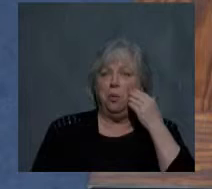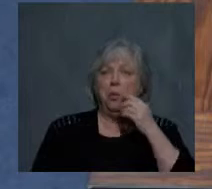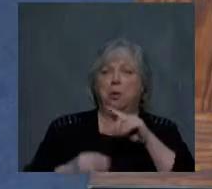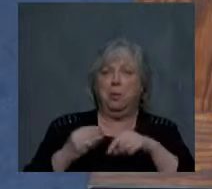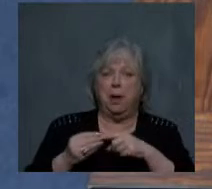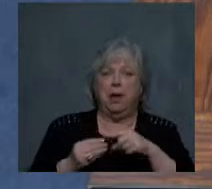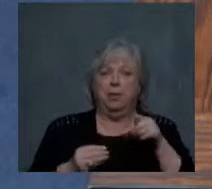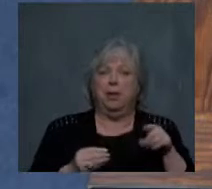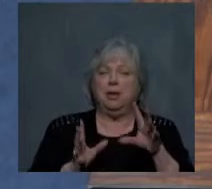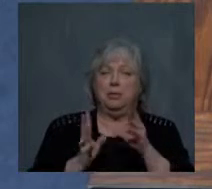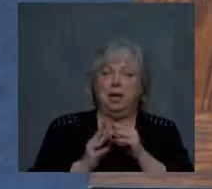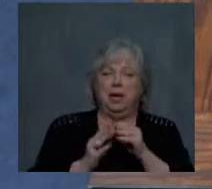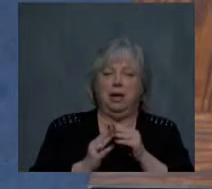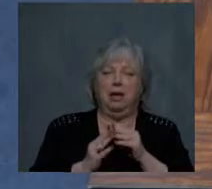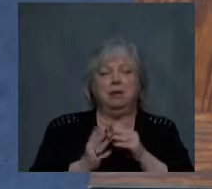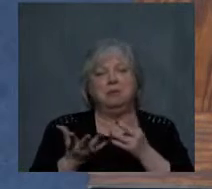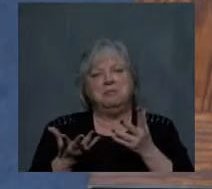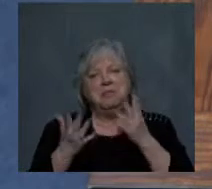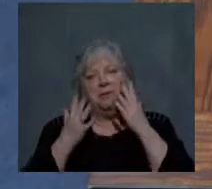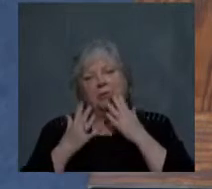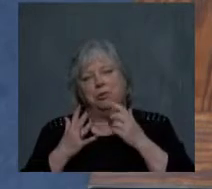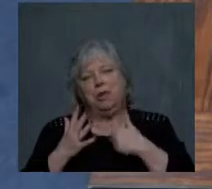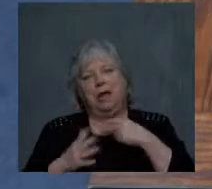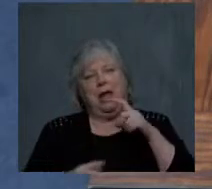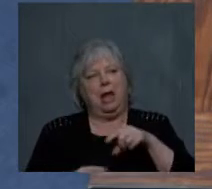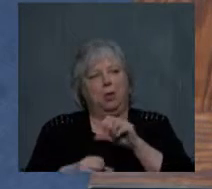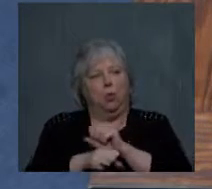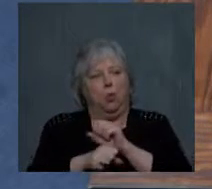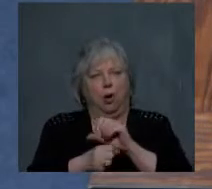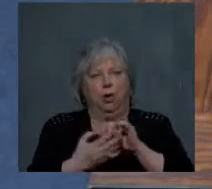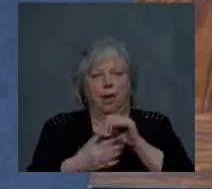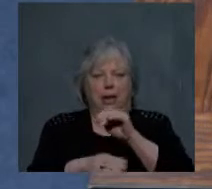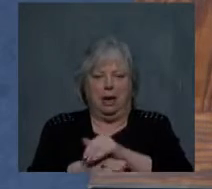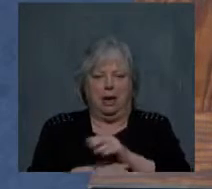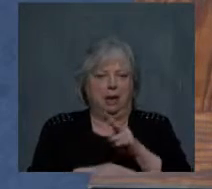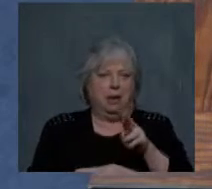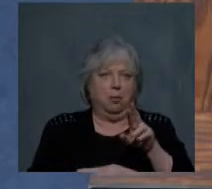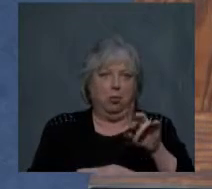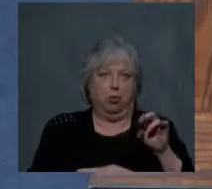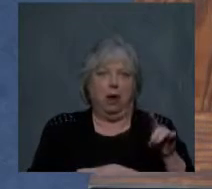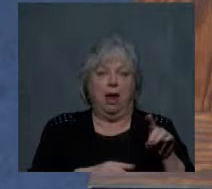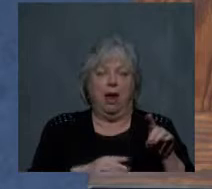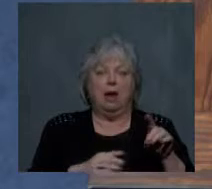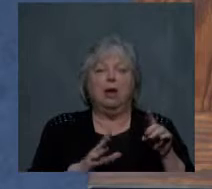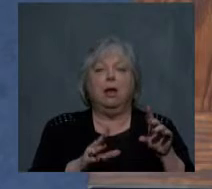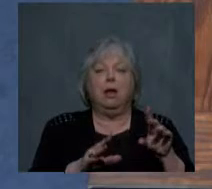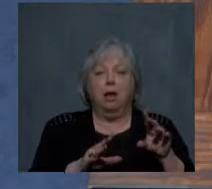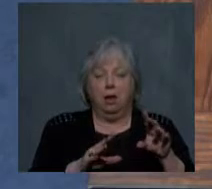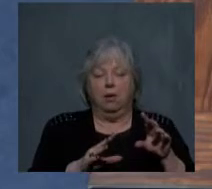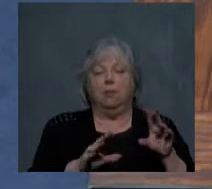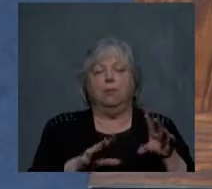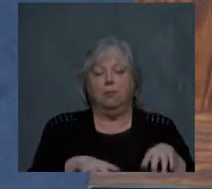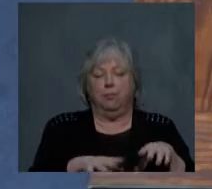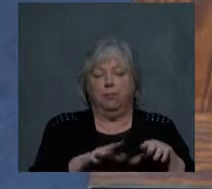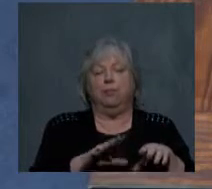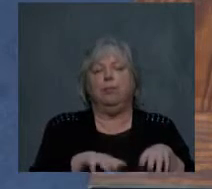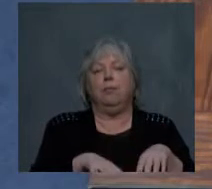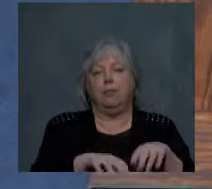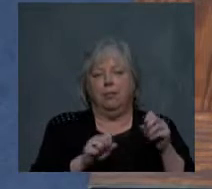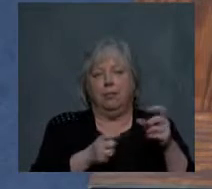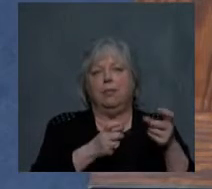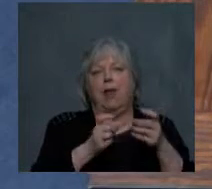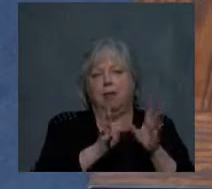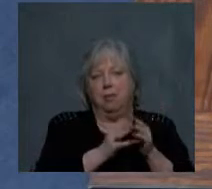this meeting. Unfortunately, I had to work the night that Brad had his meeting, and I wasn't able to hear everything